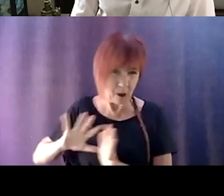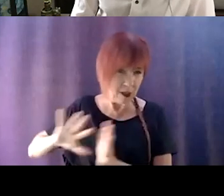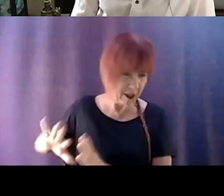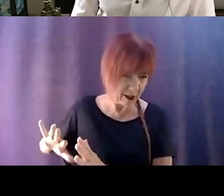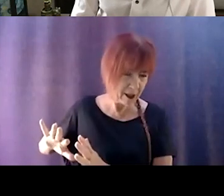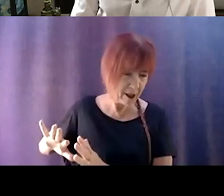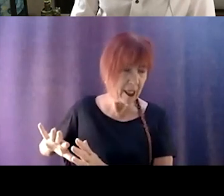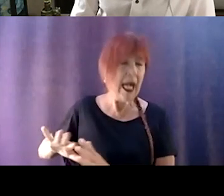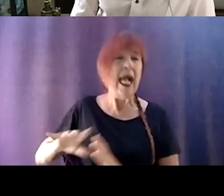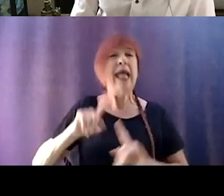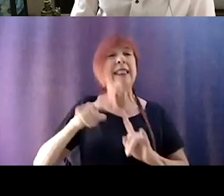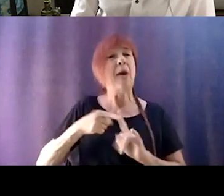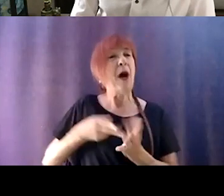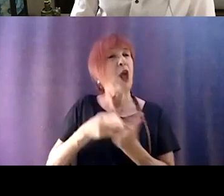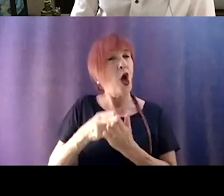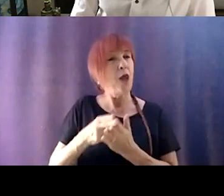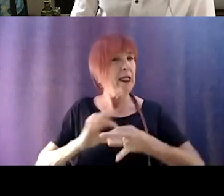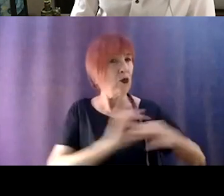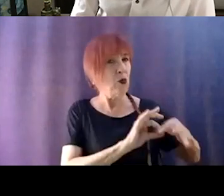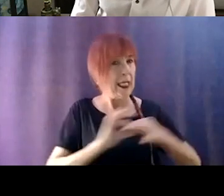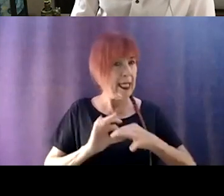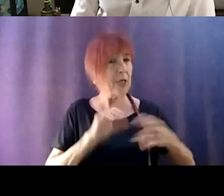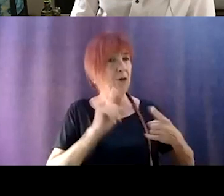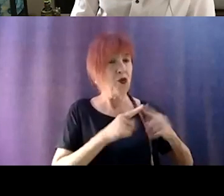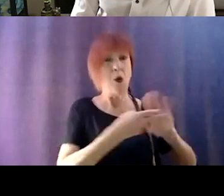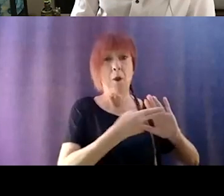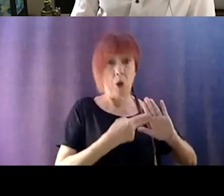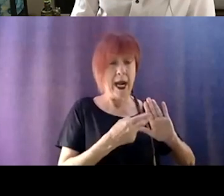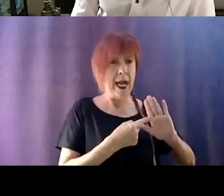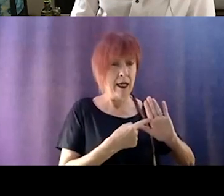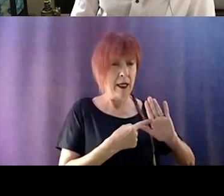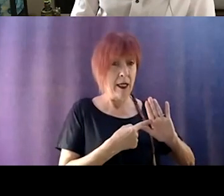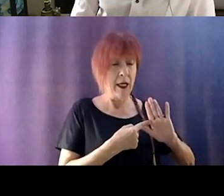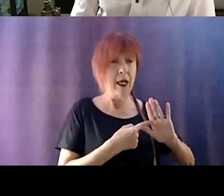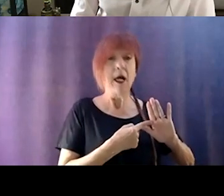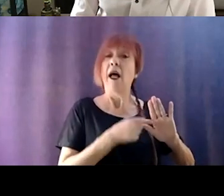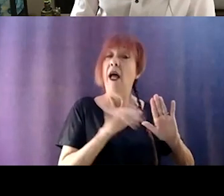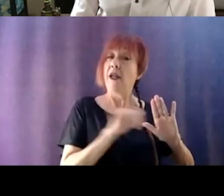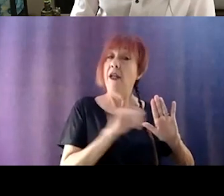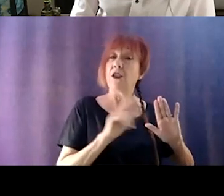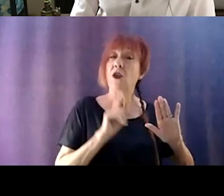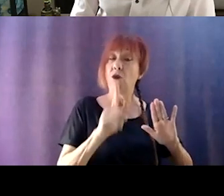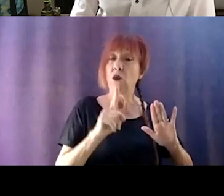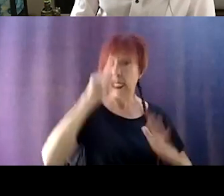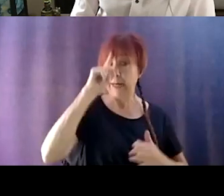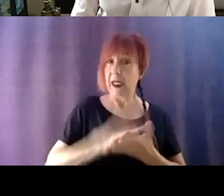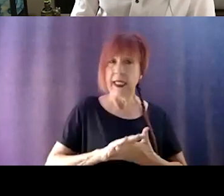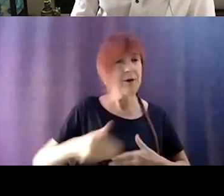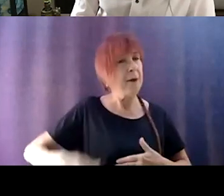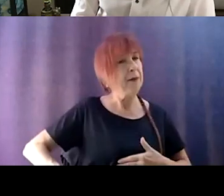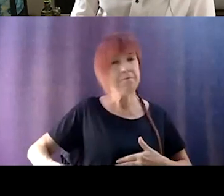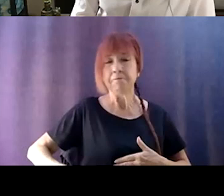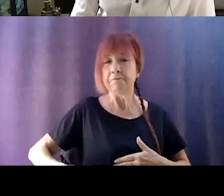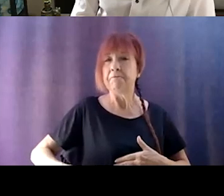about the authentic relationship to the brand. I also really believe this to my core, that